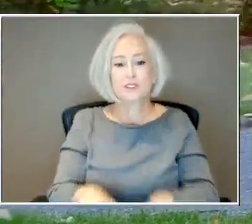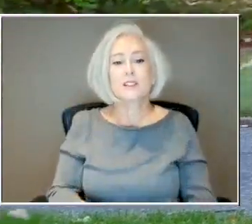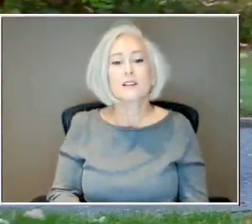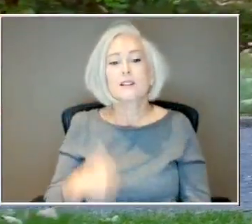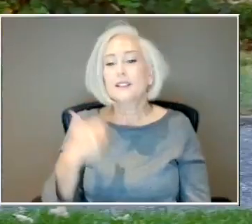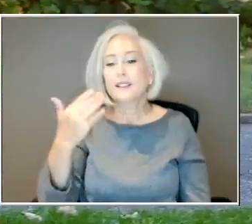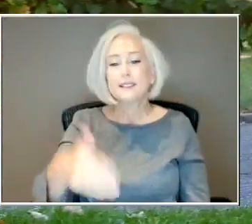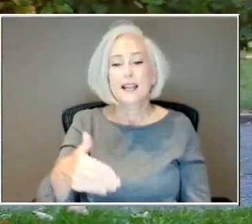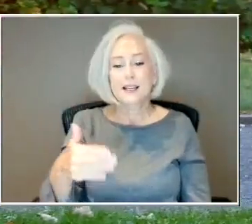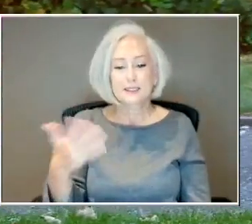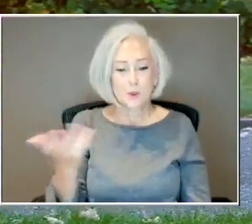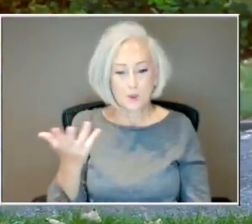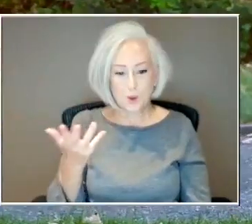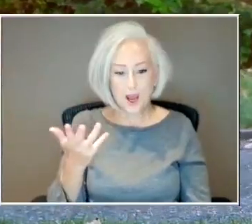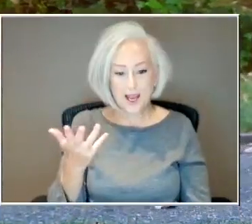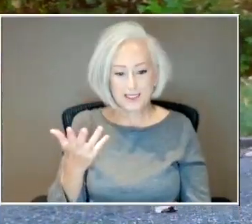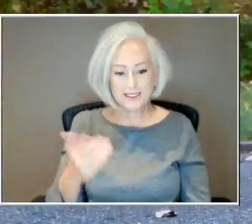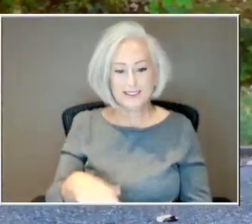Flippers.